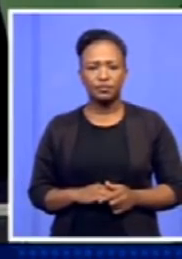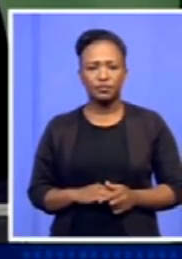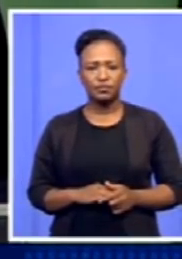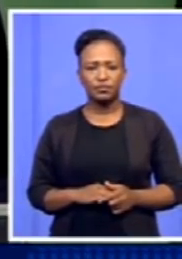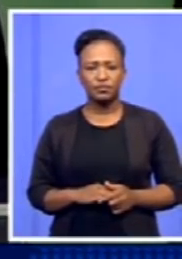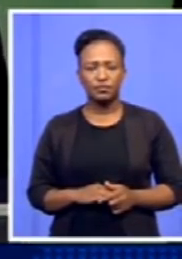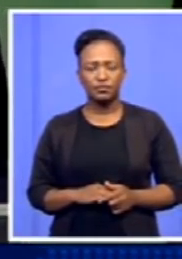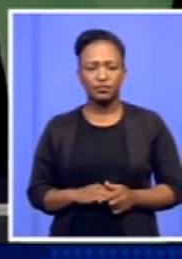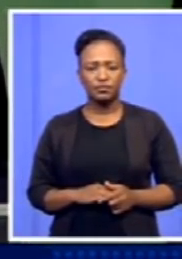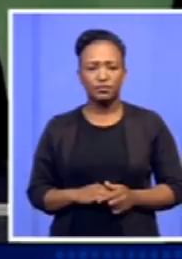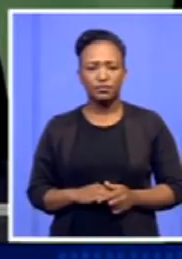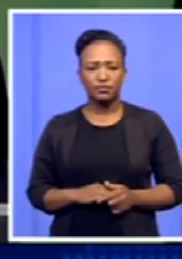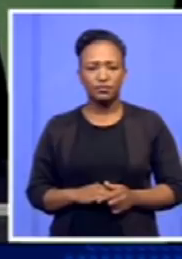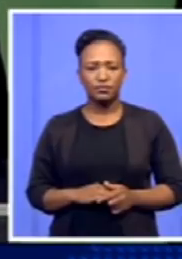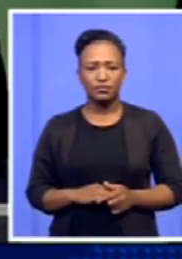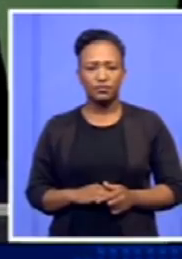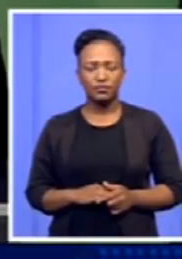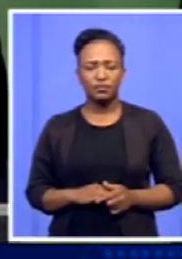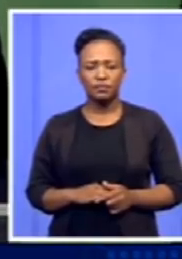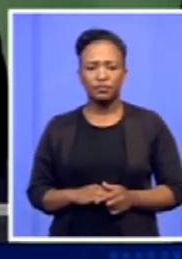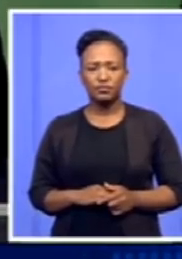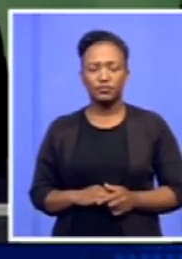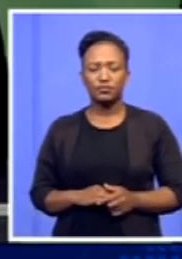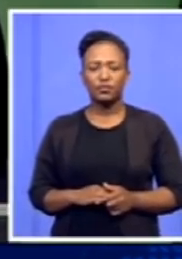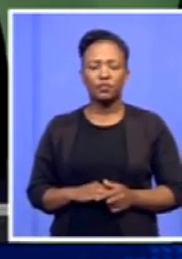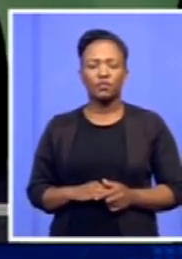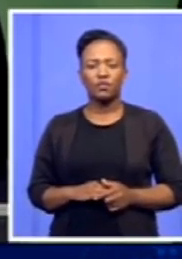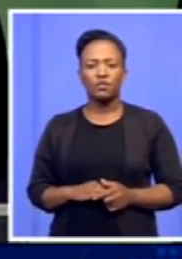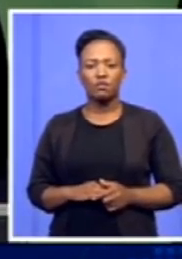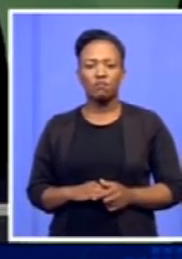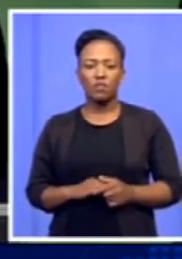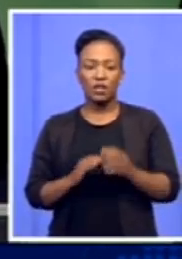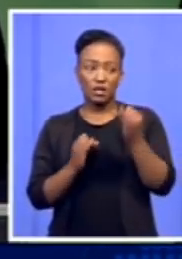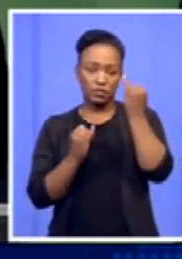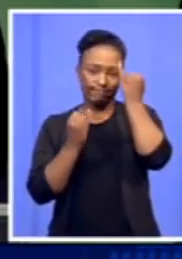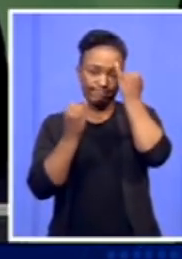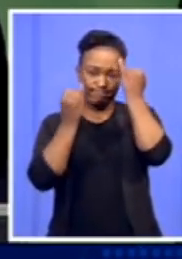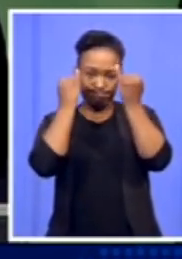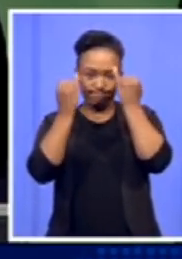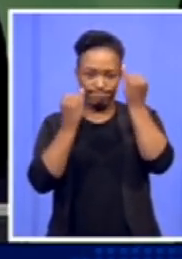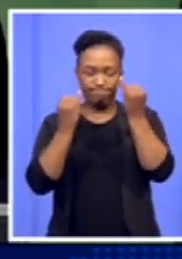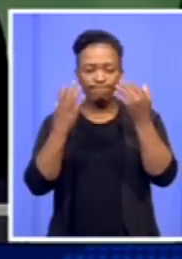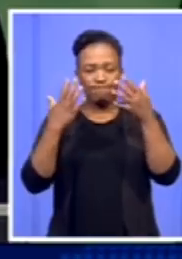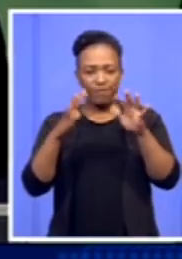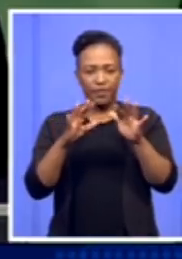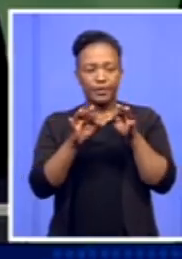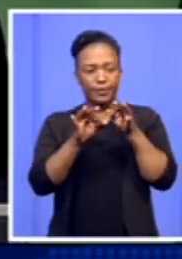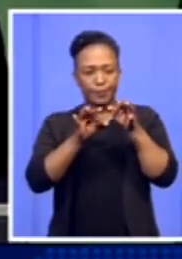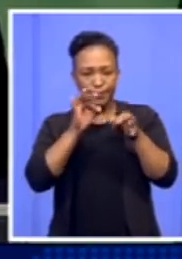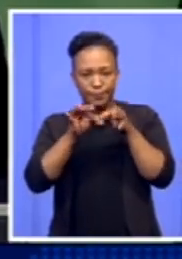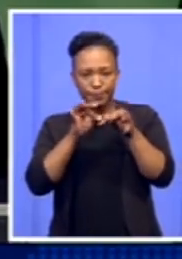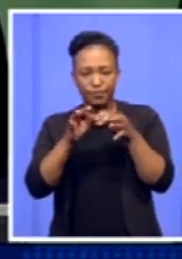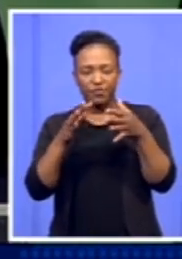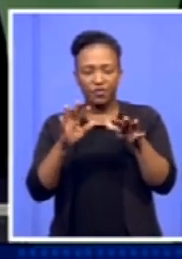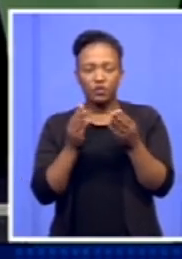And these initiatives were highlighted. They were used to address the challenges of